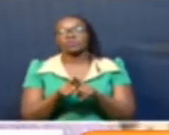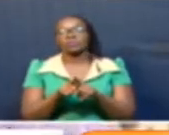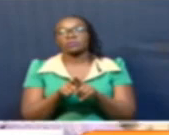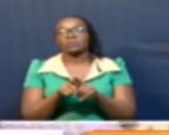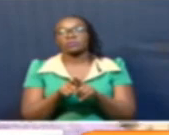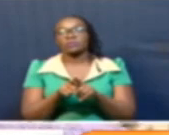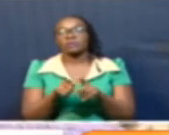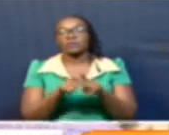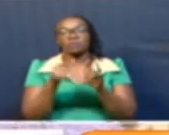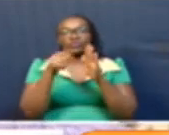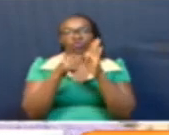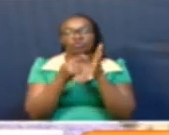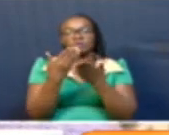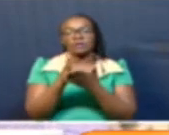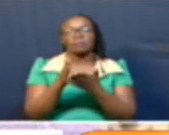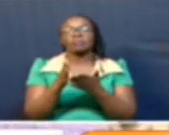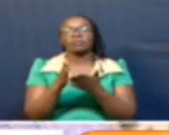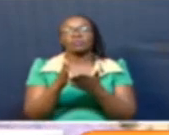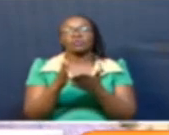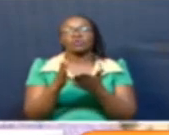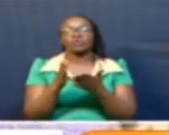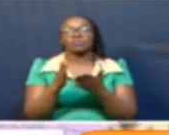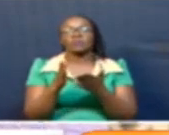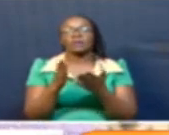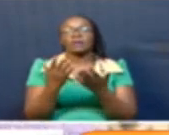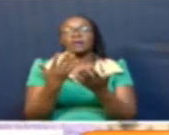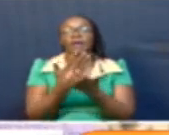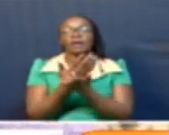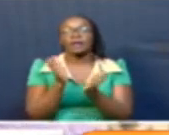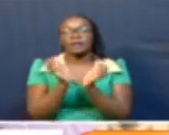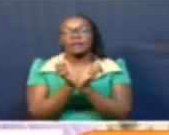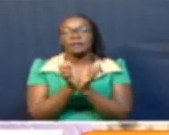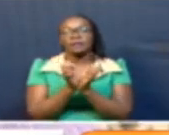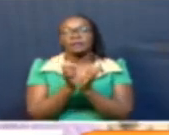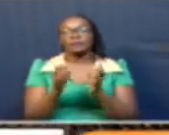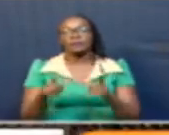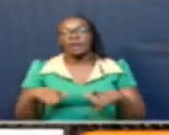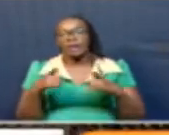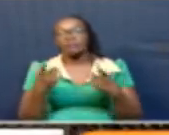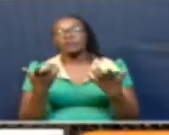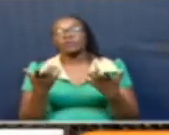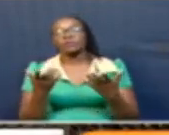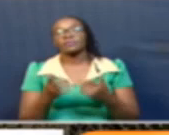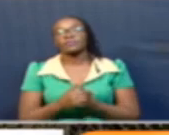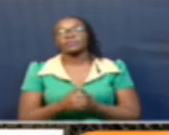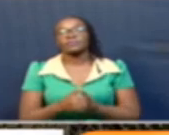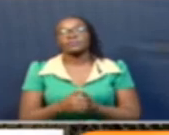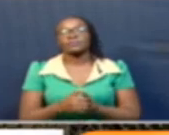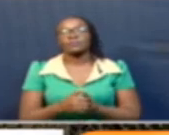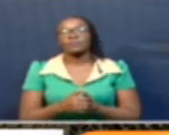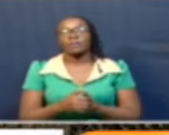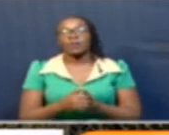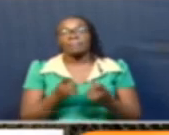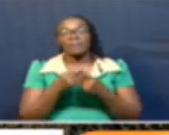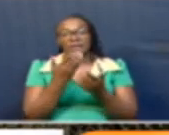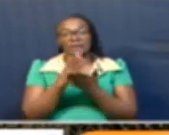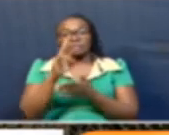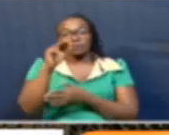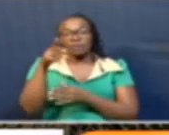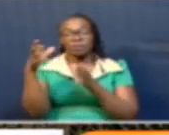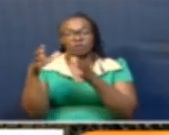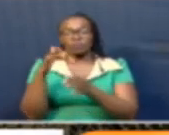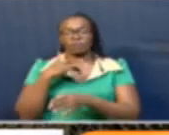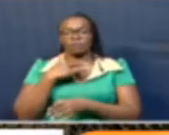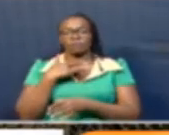of them being life sentence, to make some of the economic crimes capital punishment. However, a section of the legislators feel the House